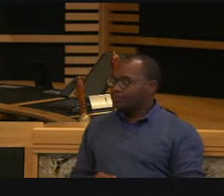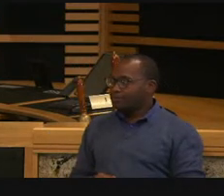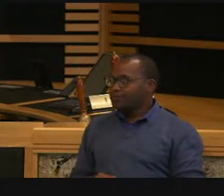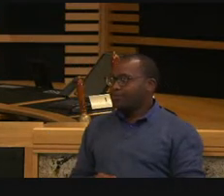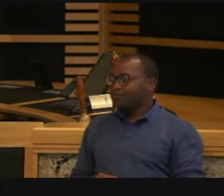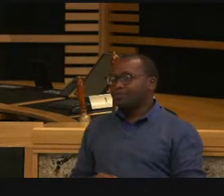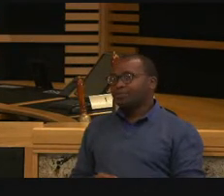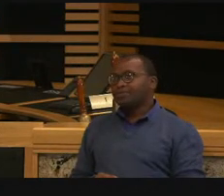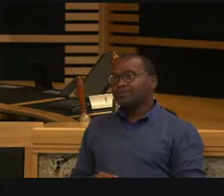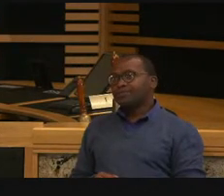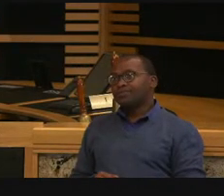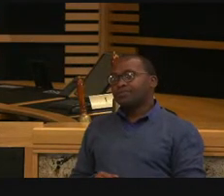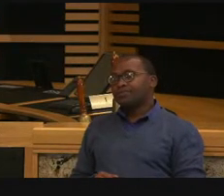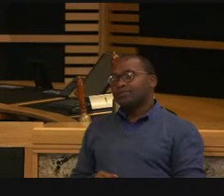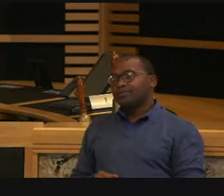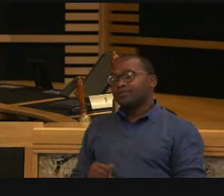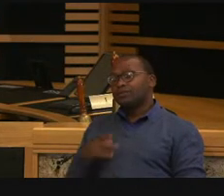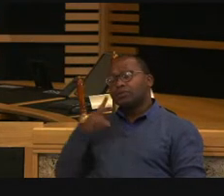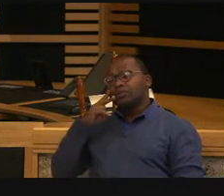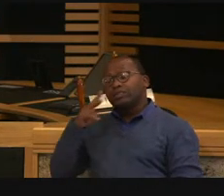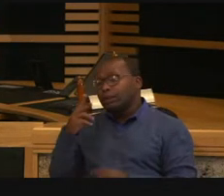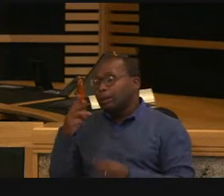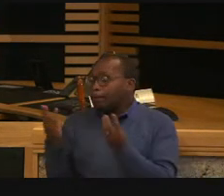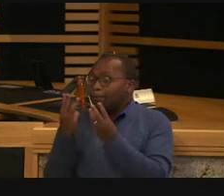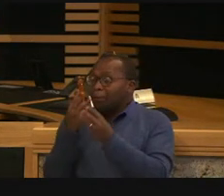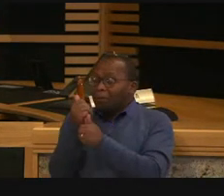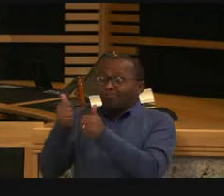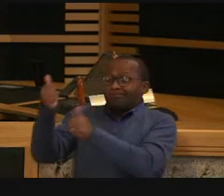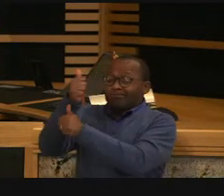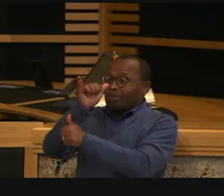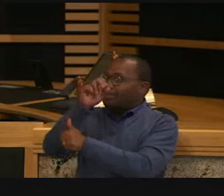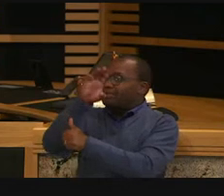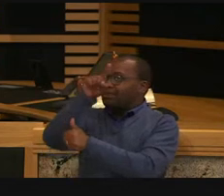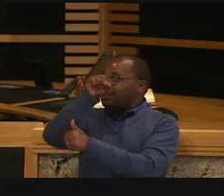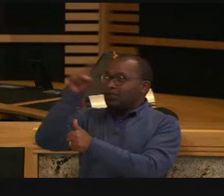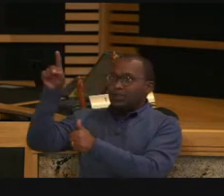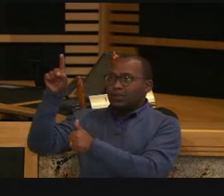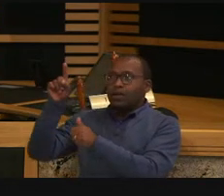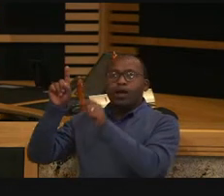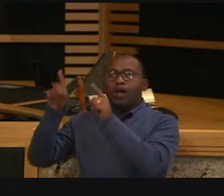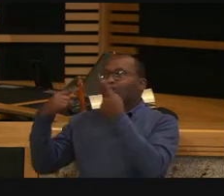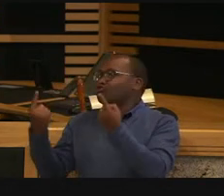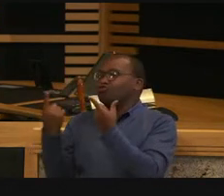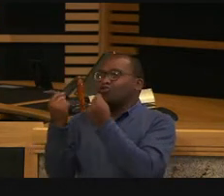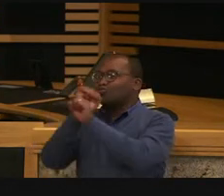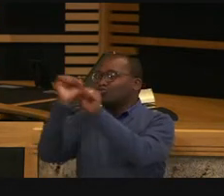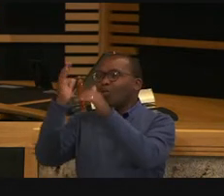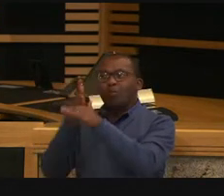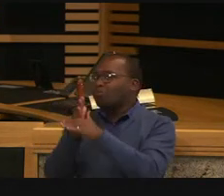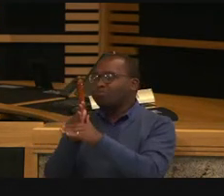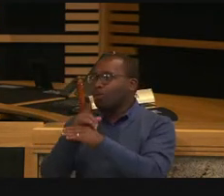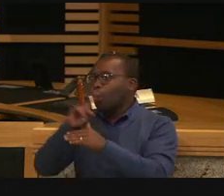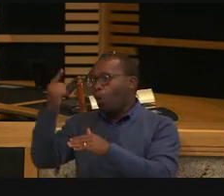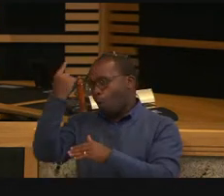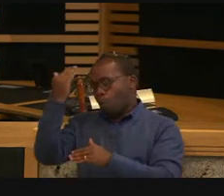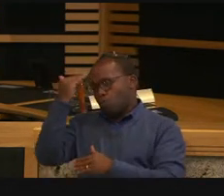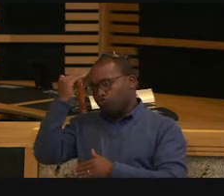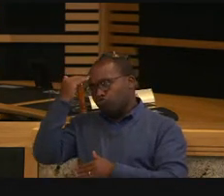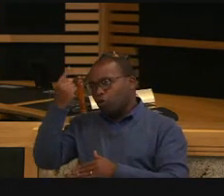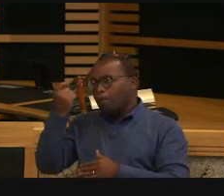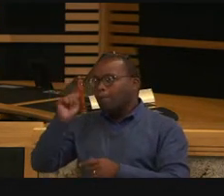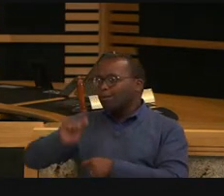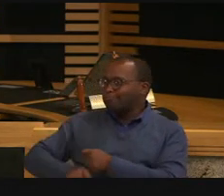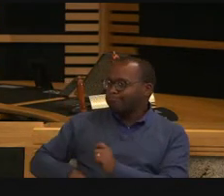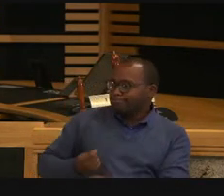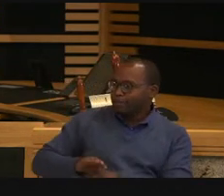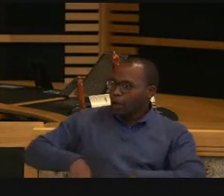who cannot in any way perform their duties, instead are check collectors. The UDM is tired of